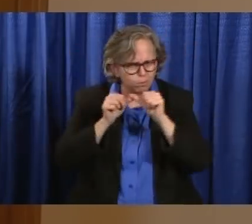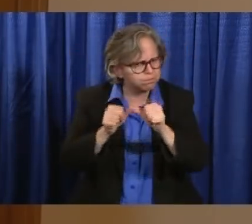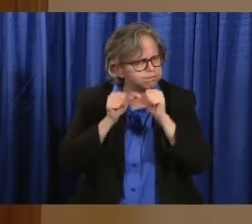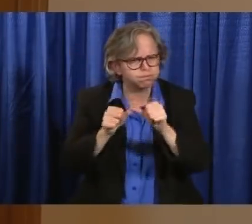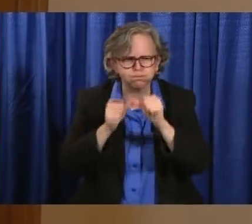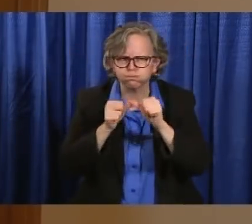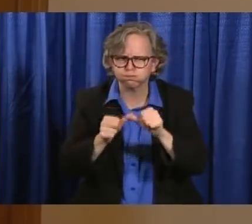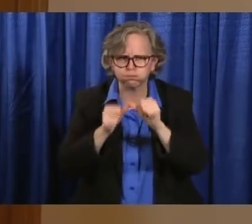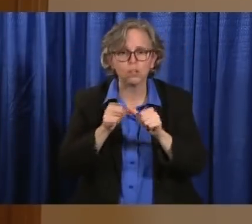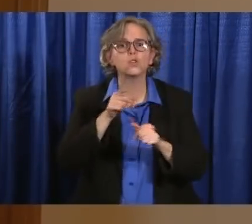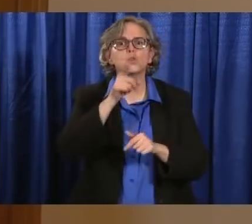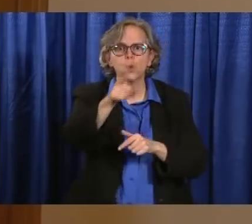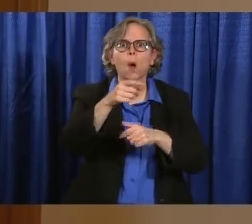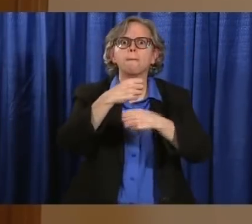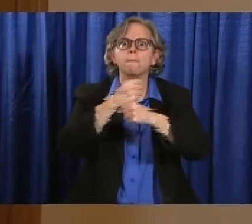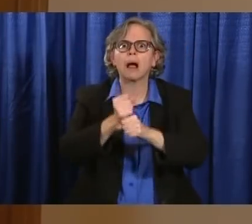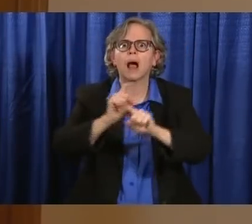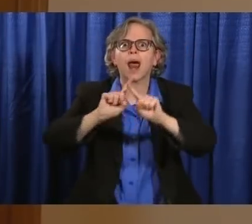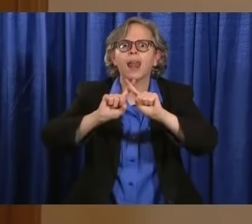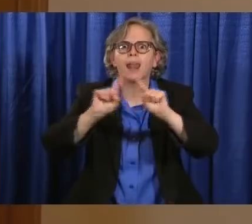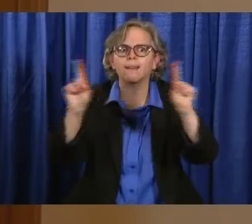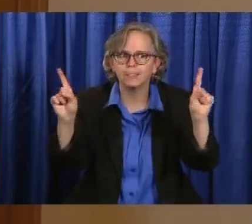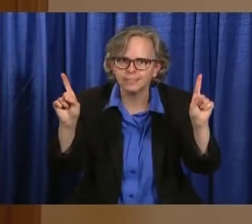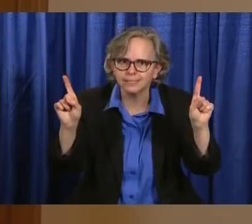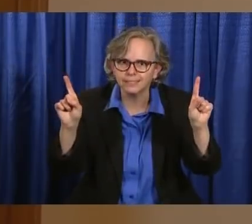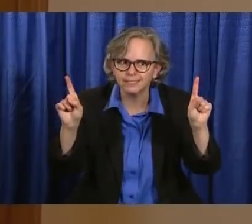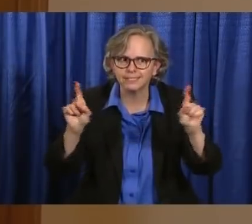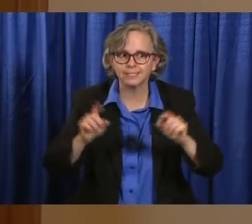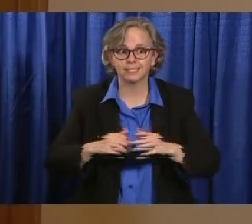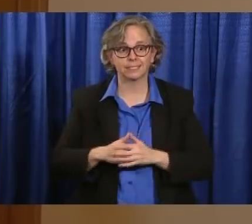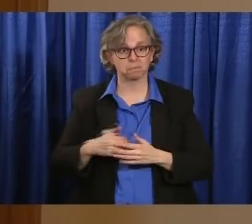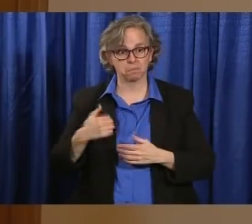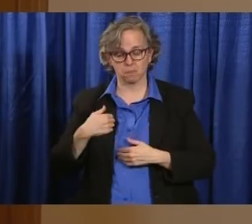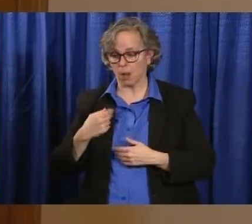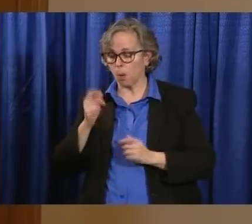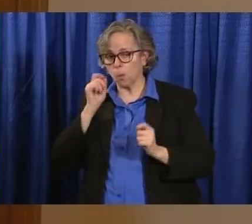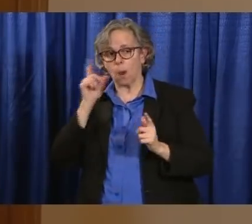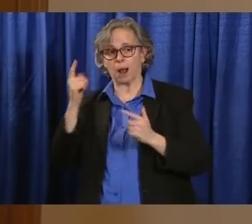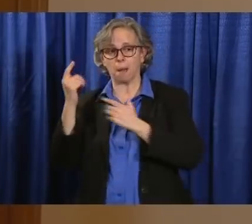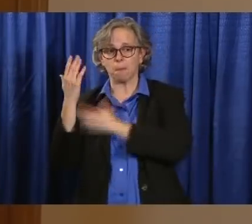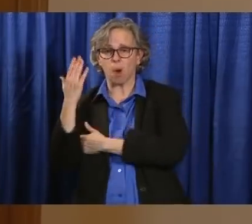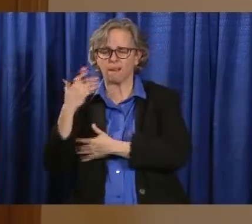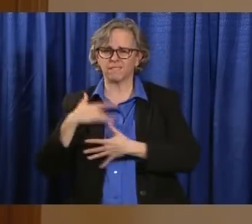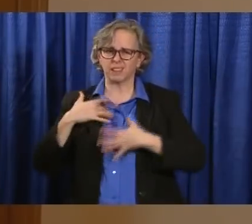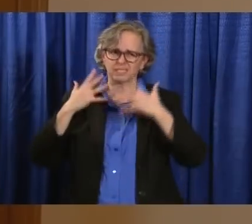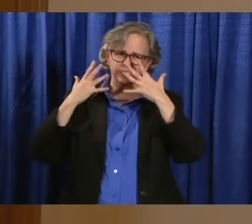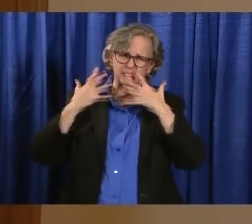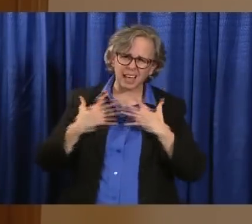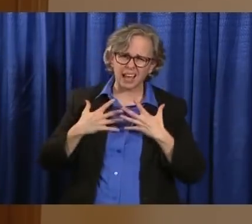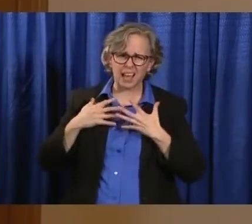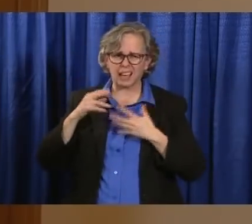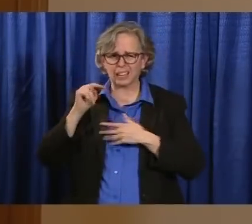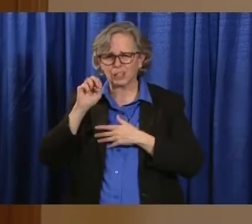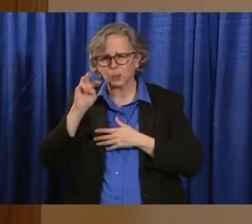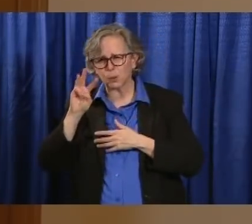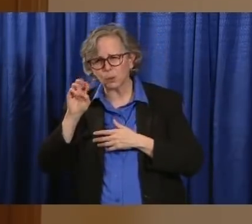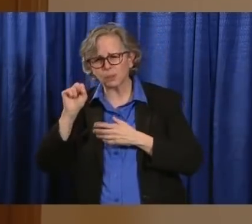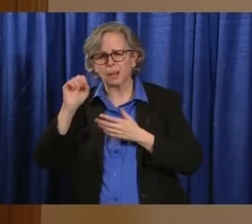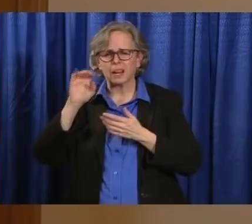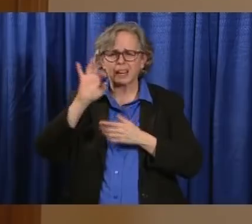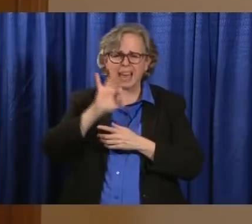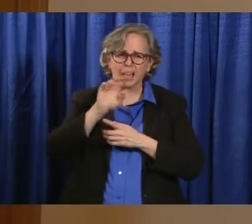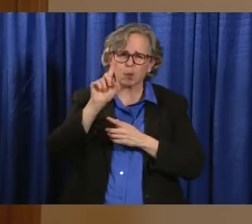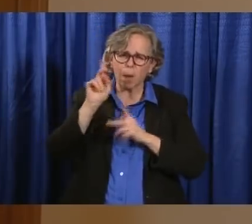up to 91 Ohioans having passed from this, and many, many more ill. There are the ways you are